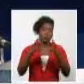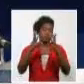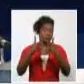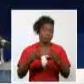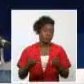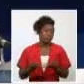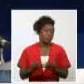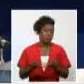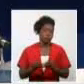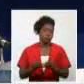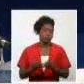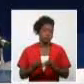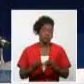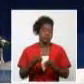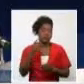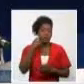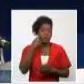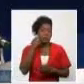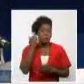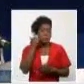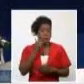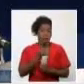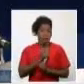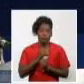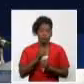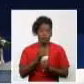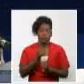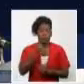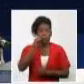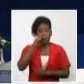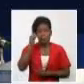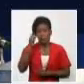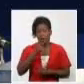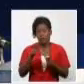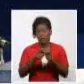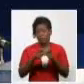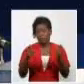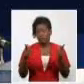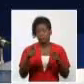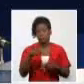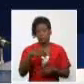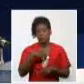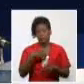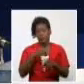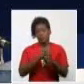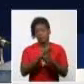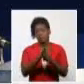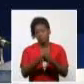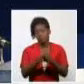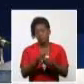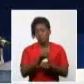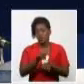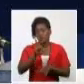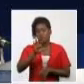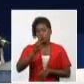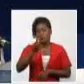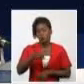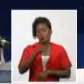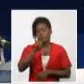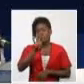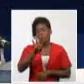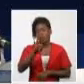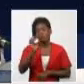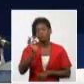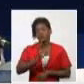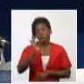for 41.1%. However, in the cumulative total, male patients have a higher number